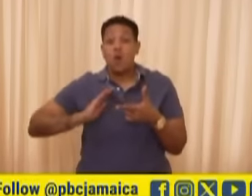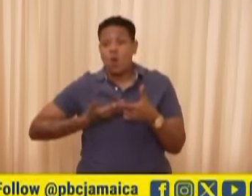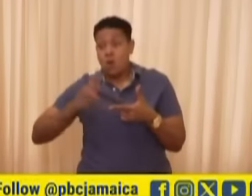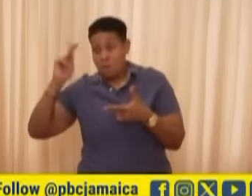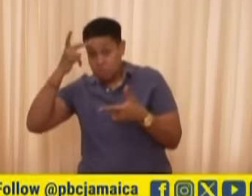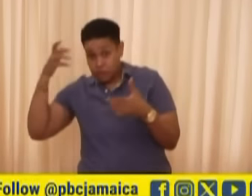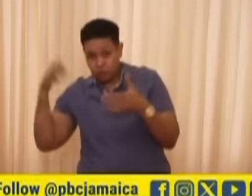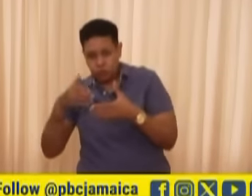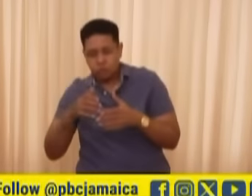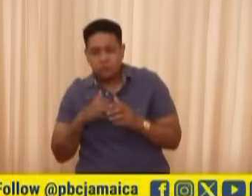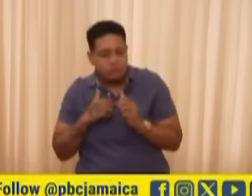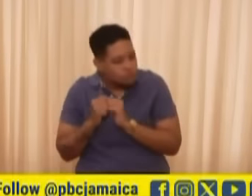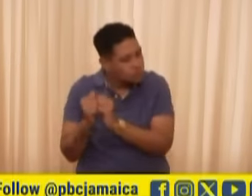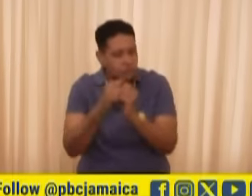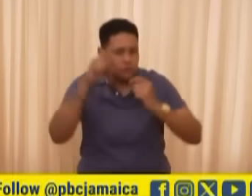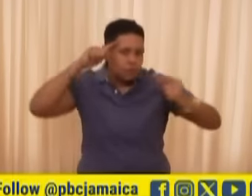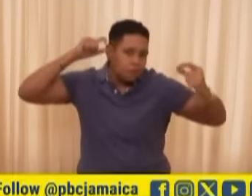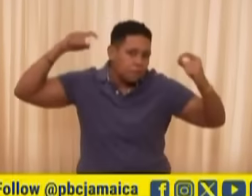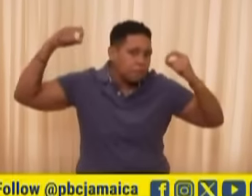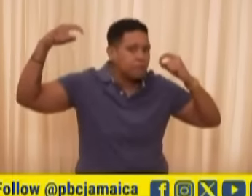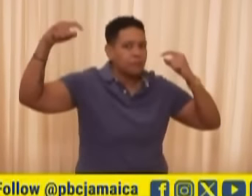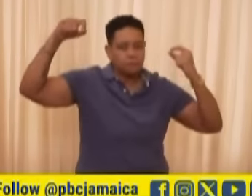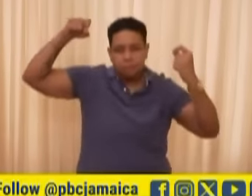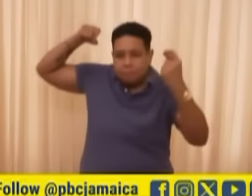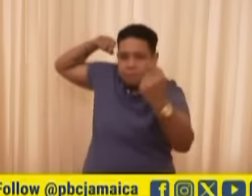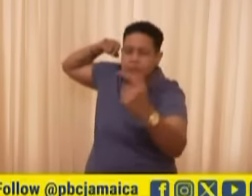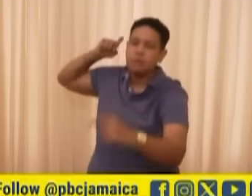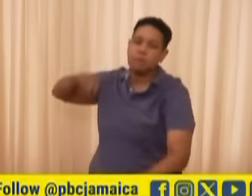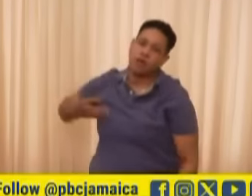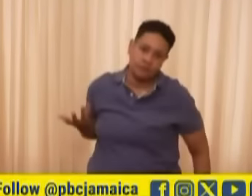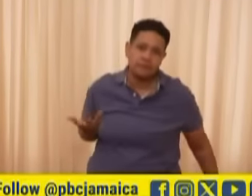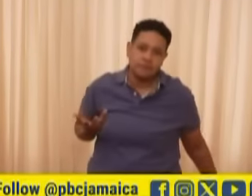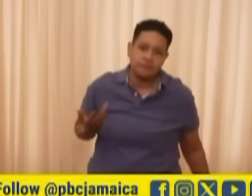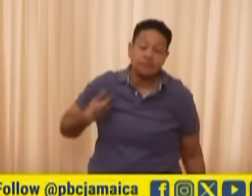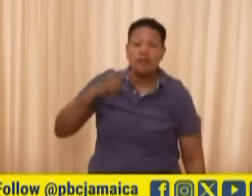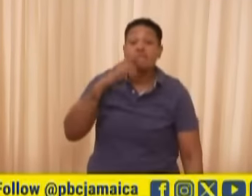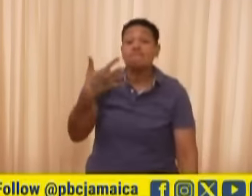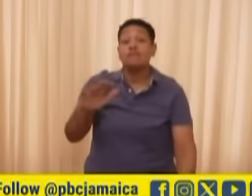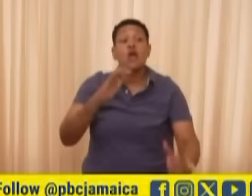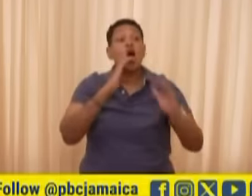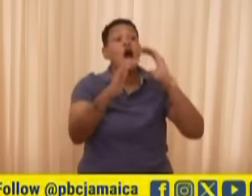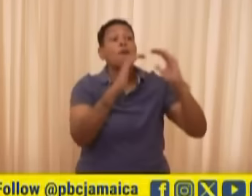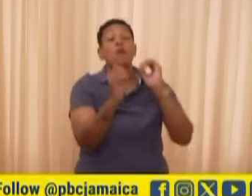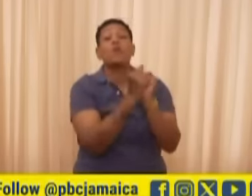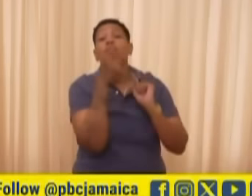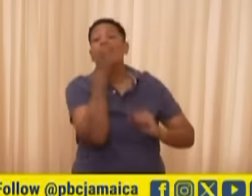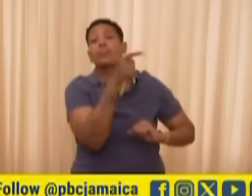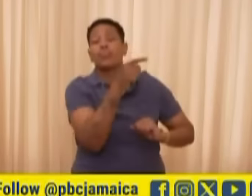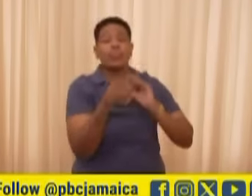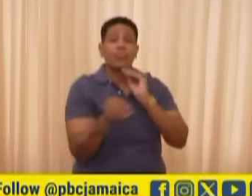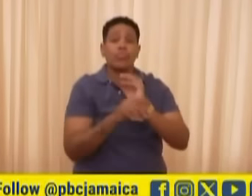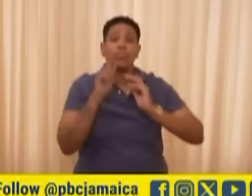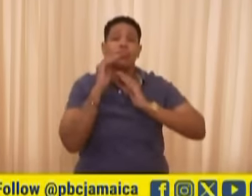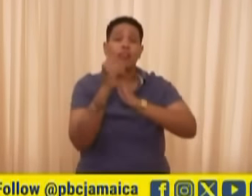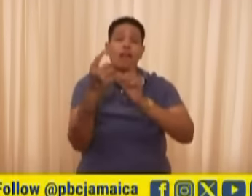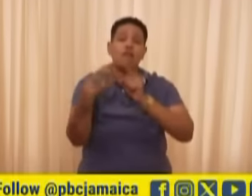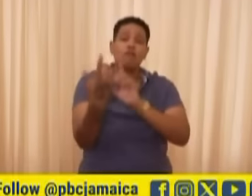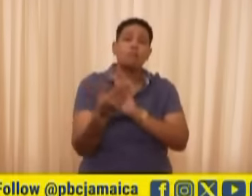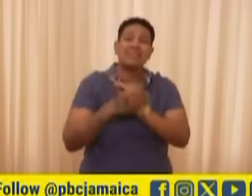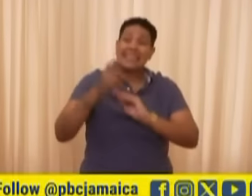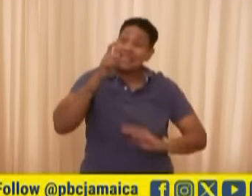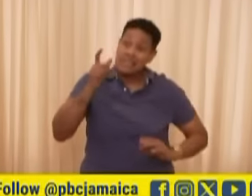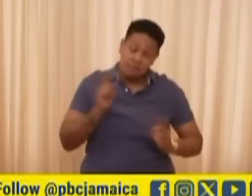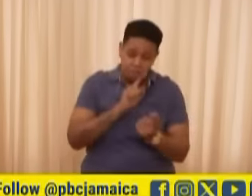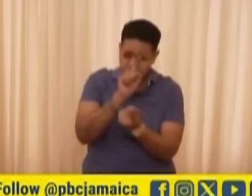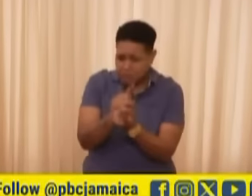political stakeholders. And so I have been in communication with the leader of the opposition. We should